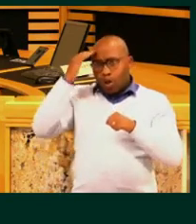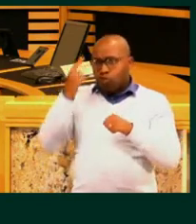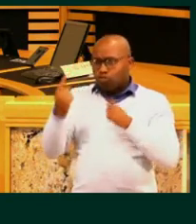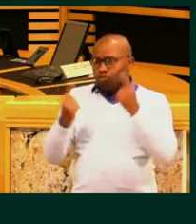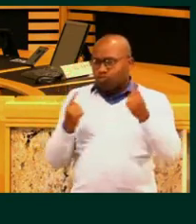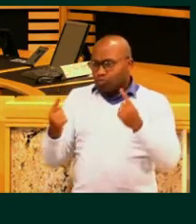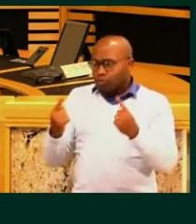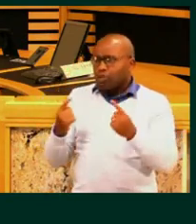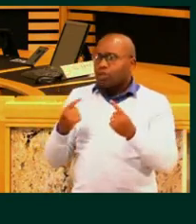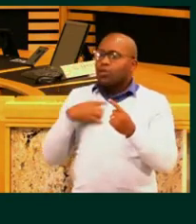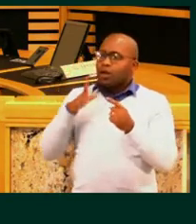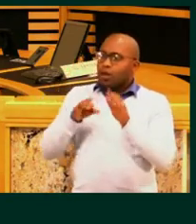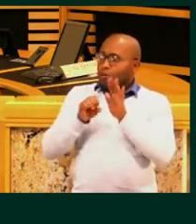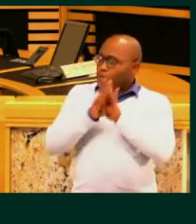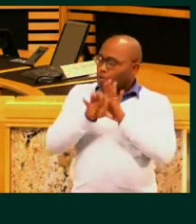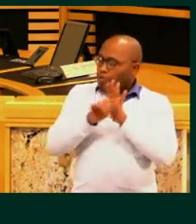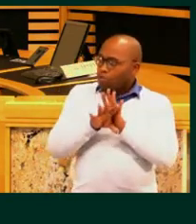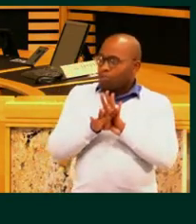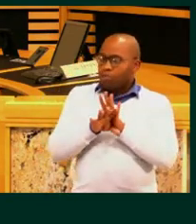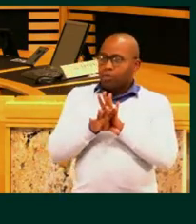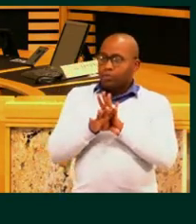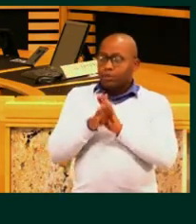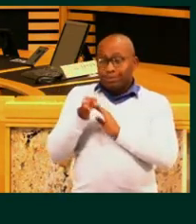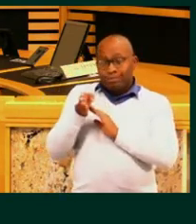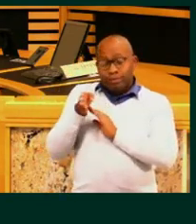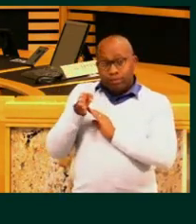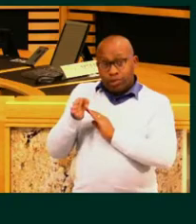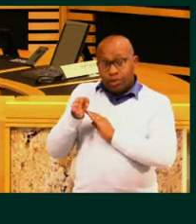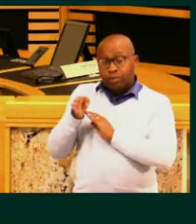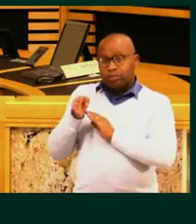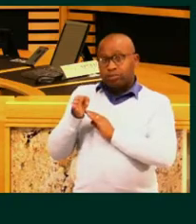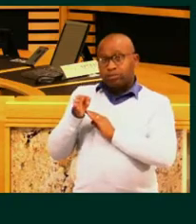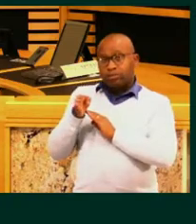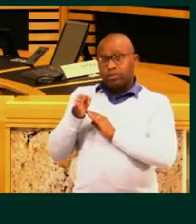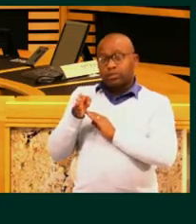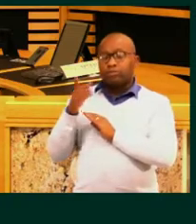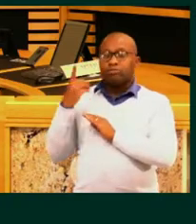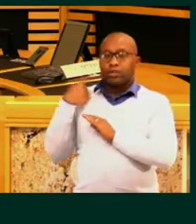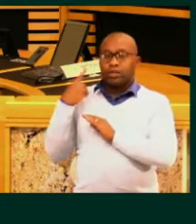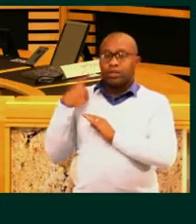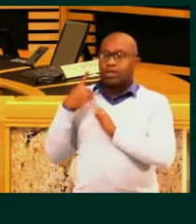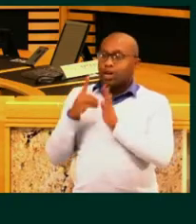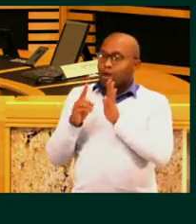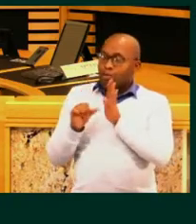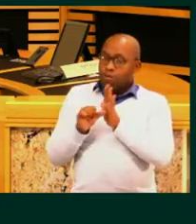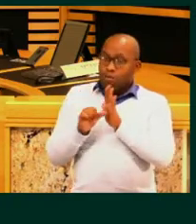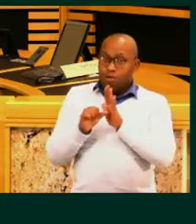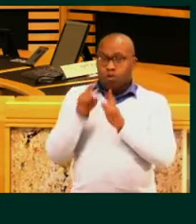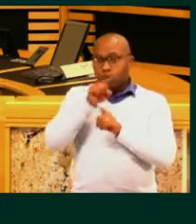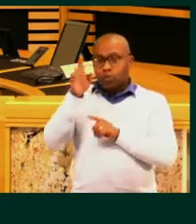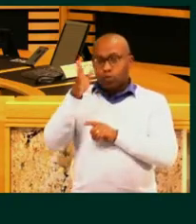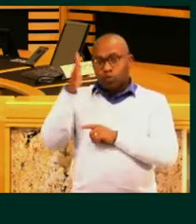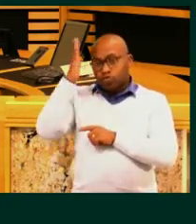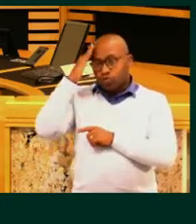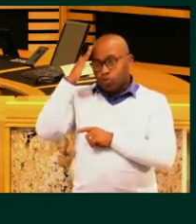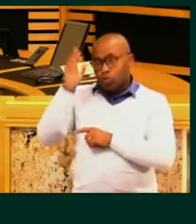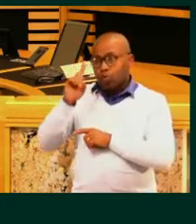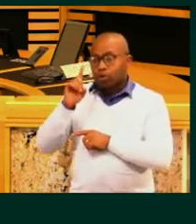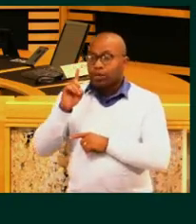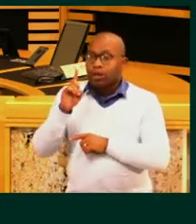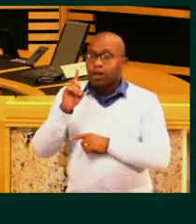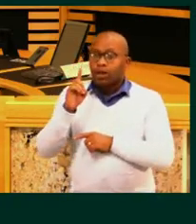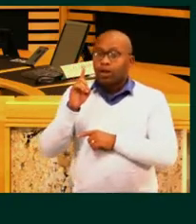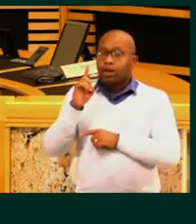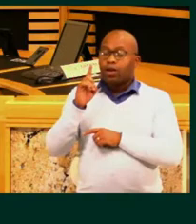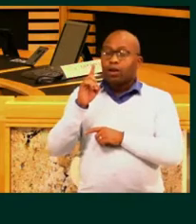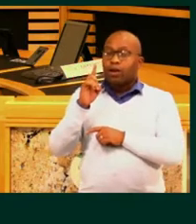involvement the data is very very important once the the data is available we will know that how much damage it is making on